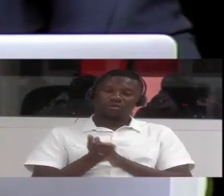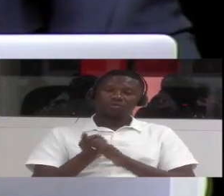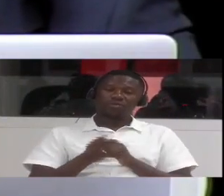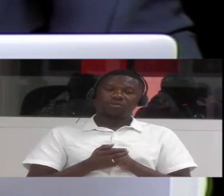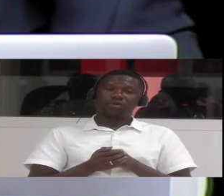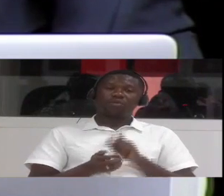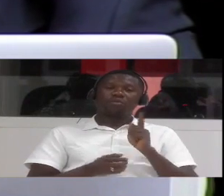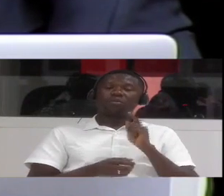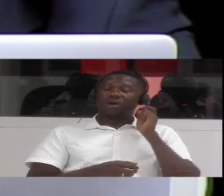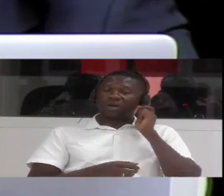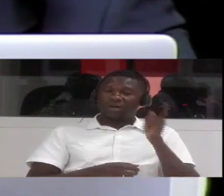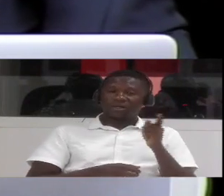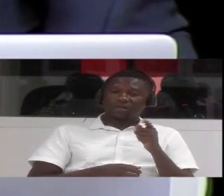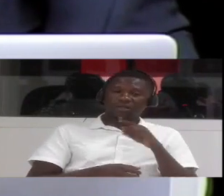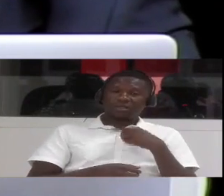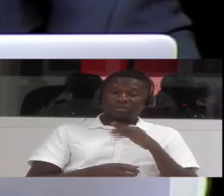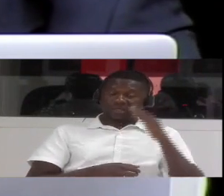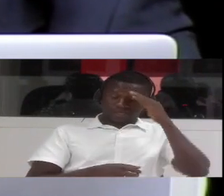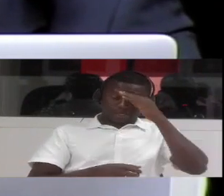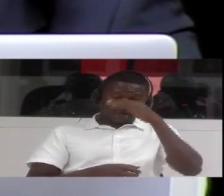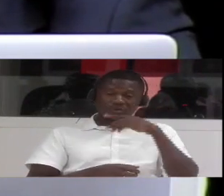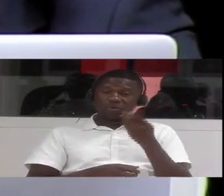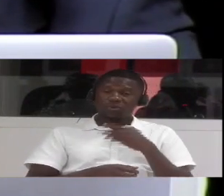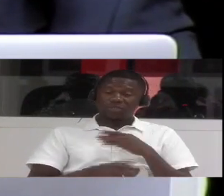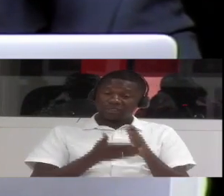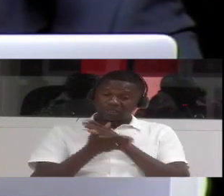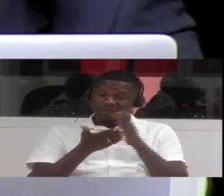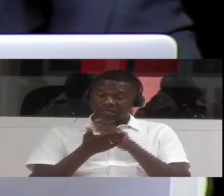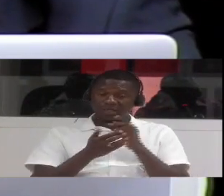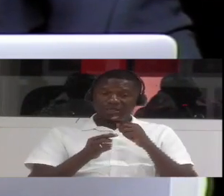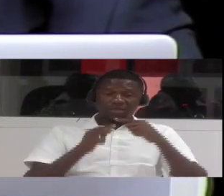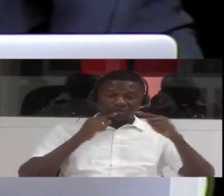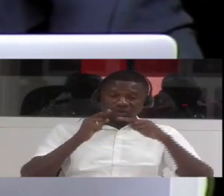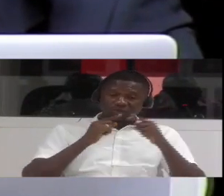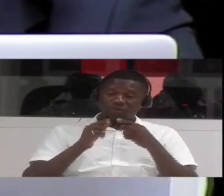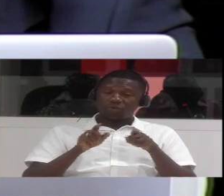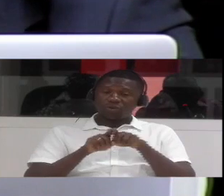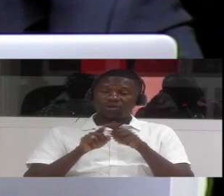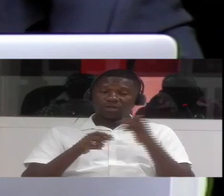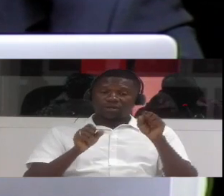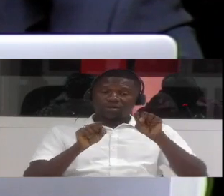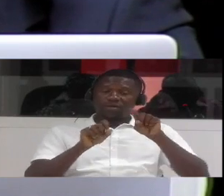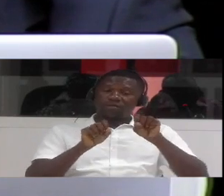supposed crime was sharing information with Freedom newspaper. Yes.